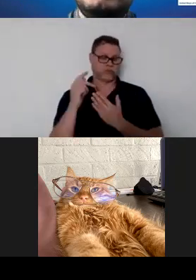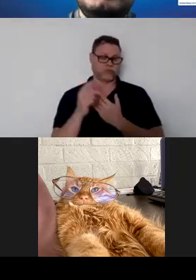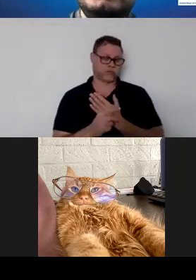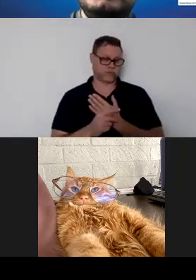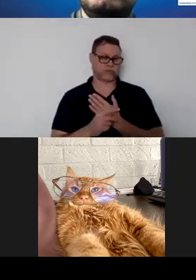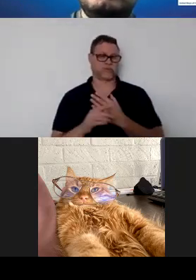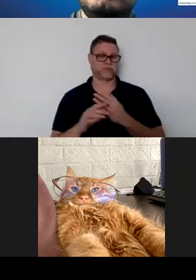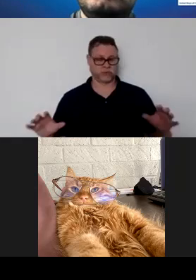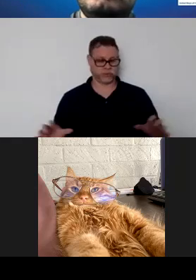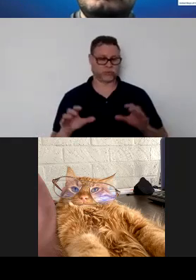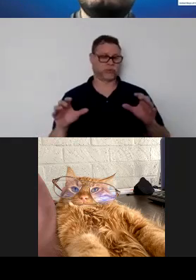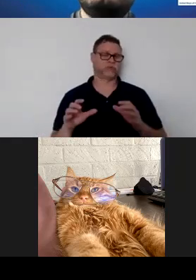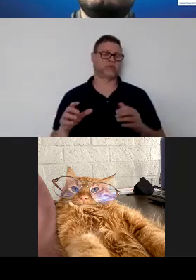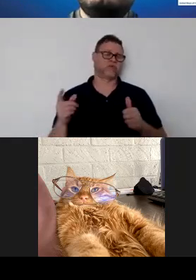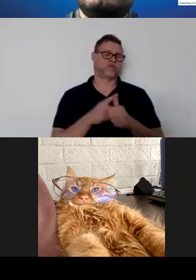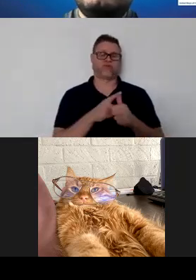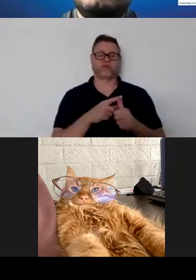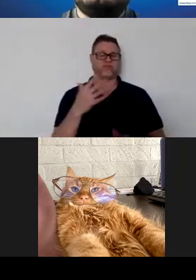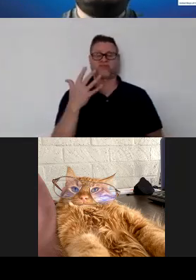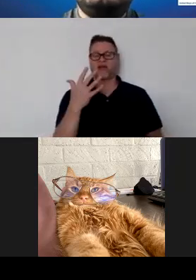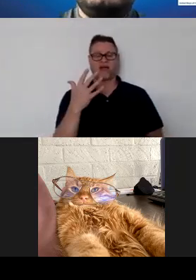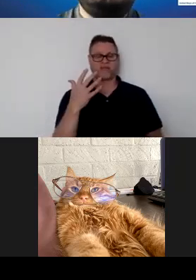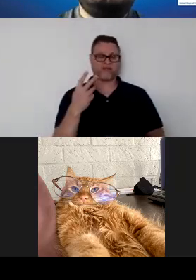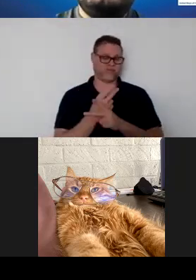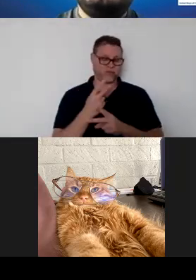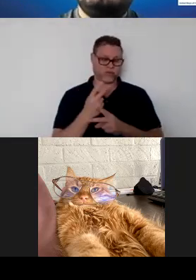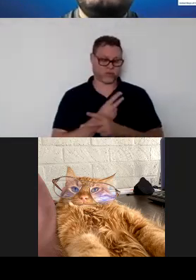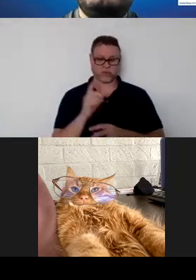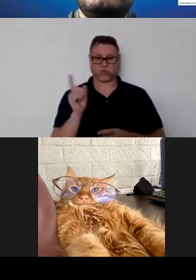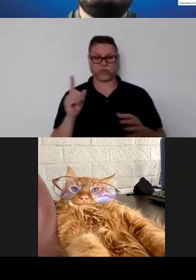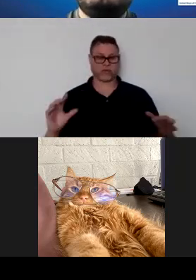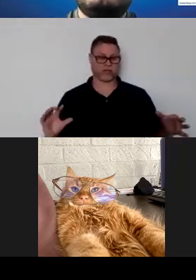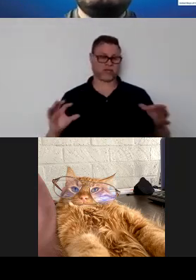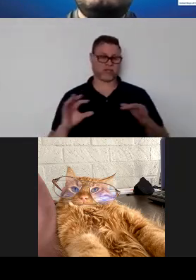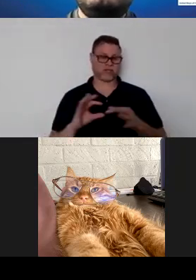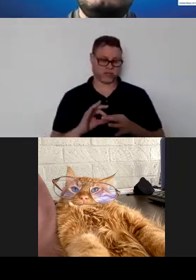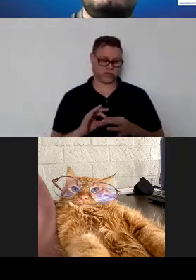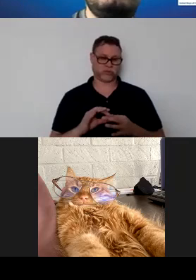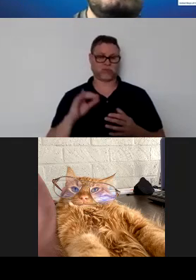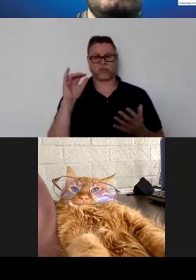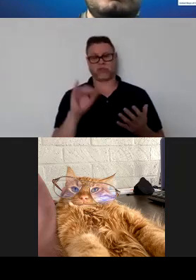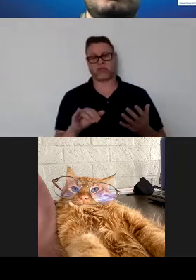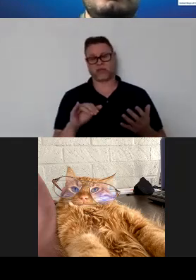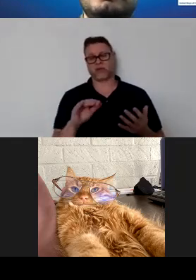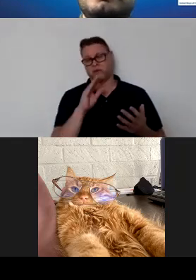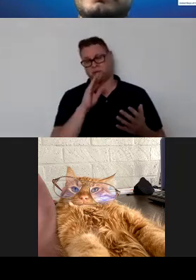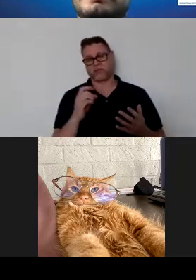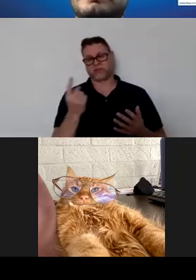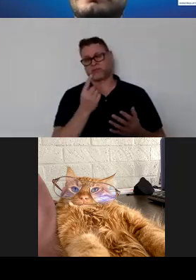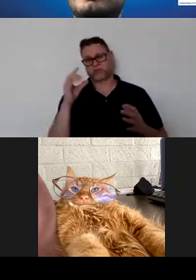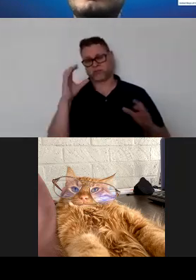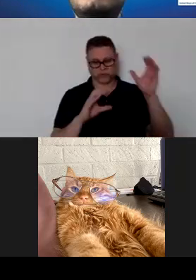you're doing in first five and figure out where can we make that connection. So I think that would be something to